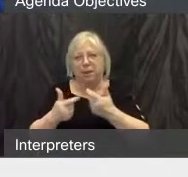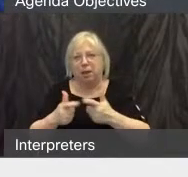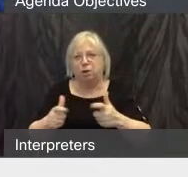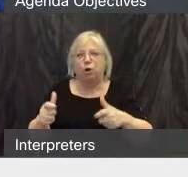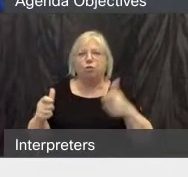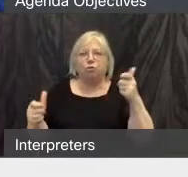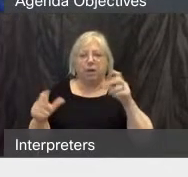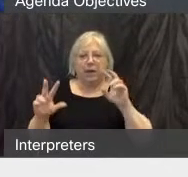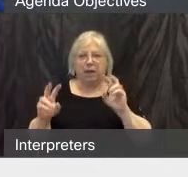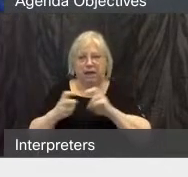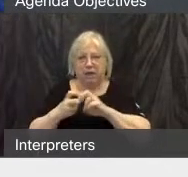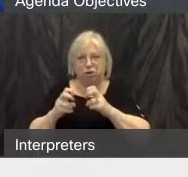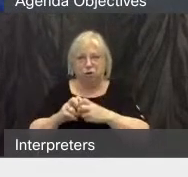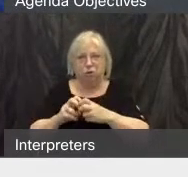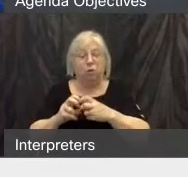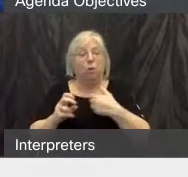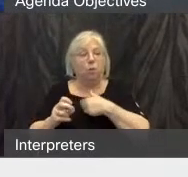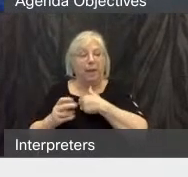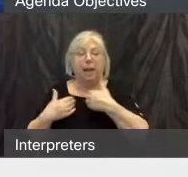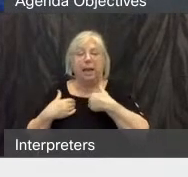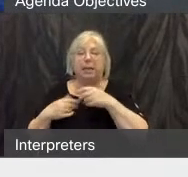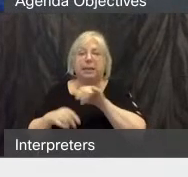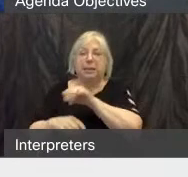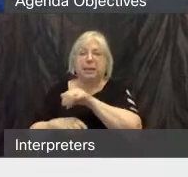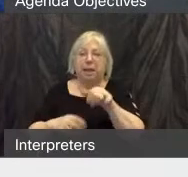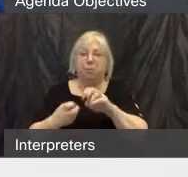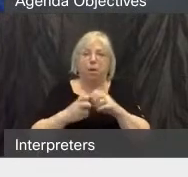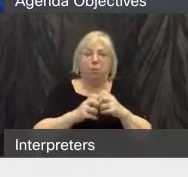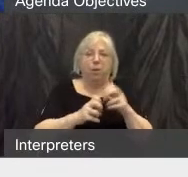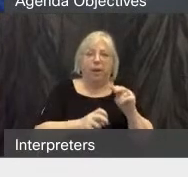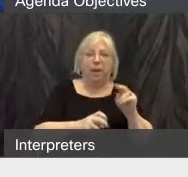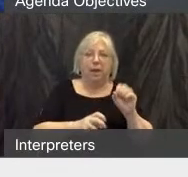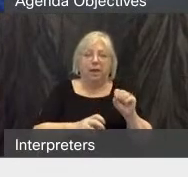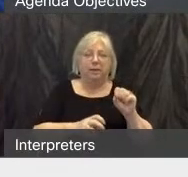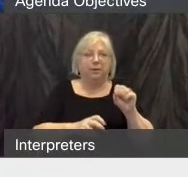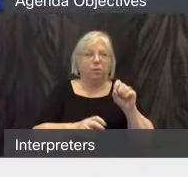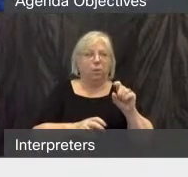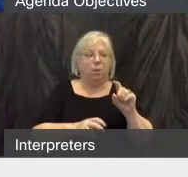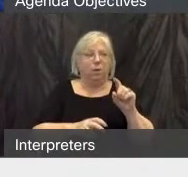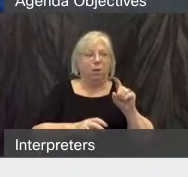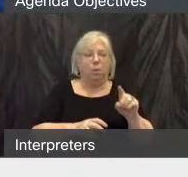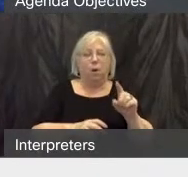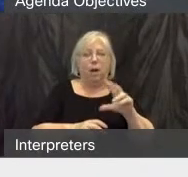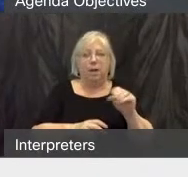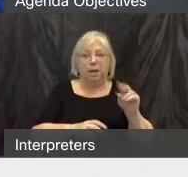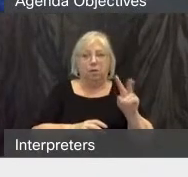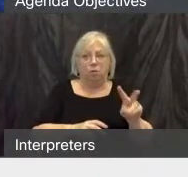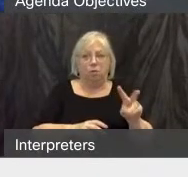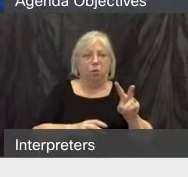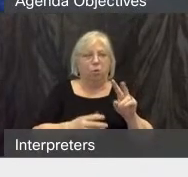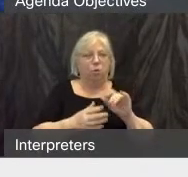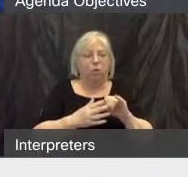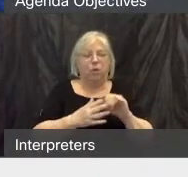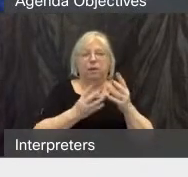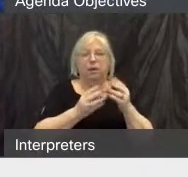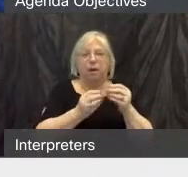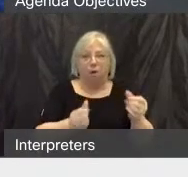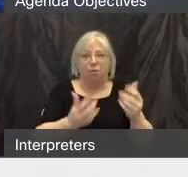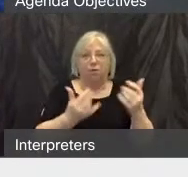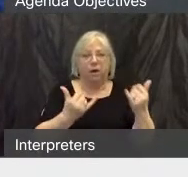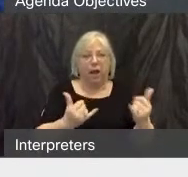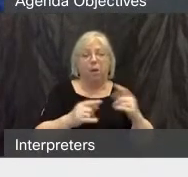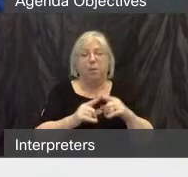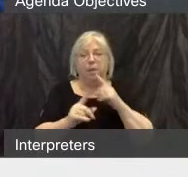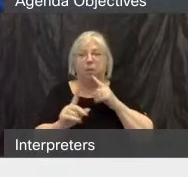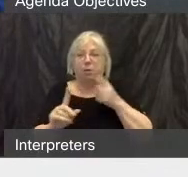We had the same thing with the NSP 1 and 2 money funding, the federal funding that's over now. It